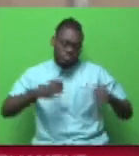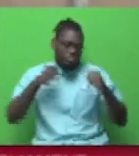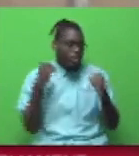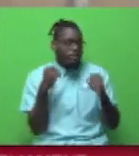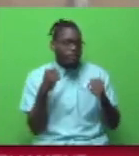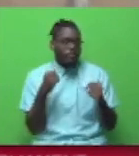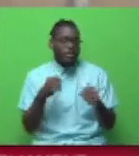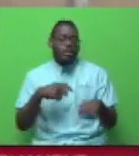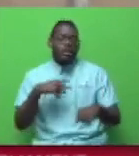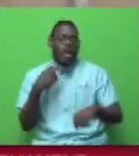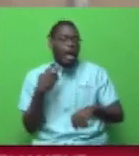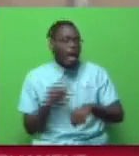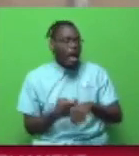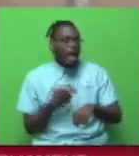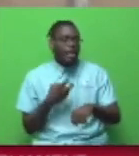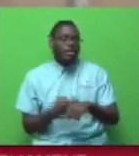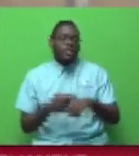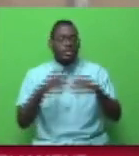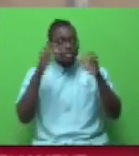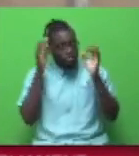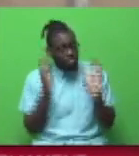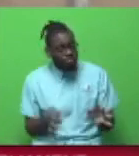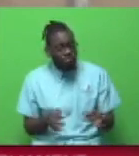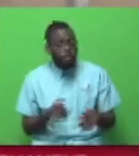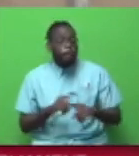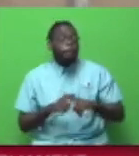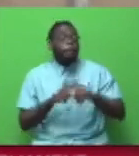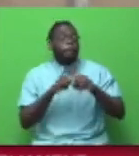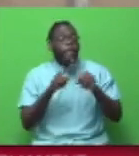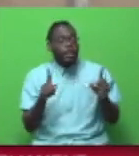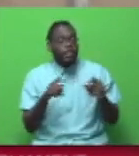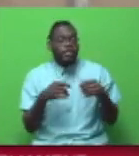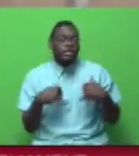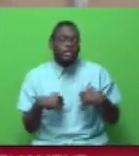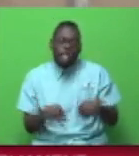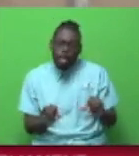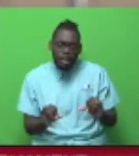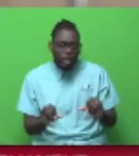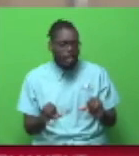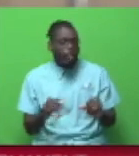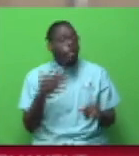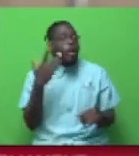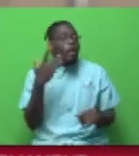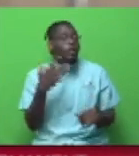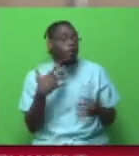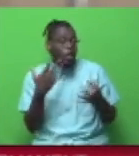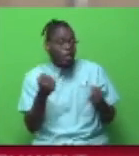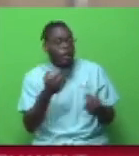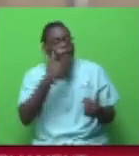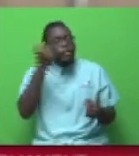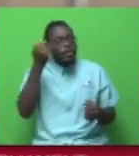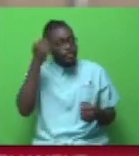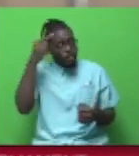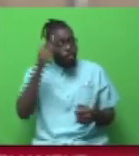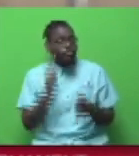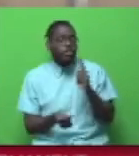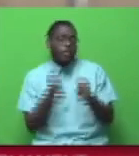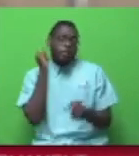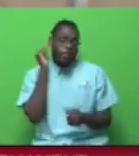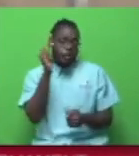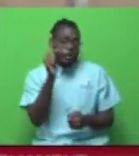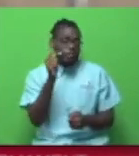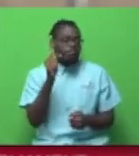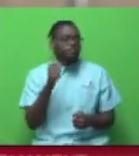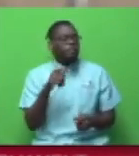country. Piggybacking again out of that quote made by Dr. Dylan Remy, where leaders must be courageous enough, I must